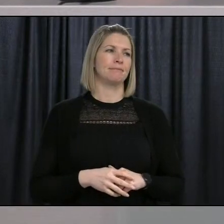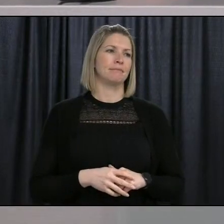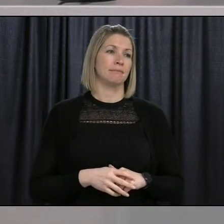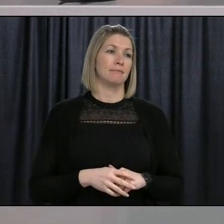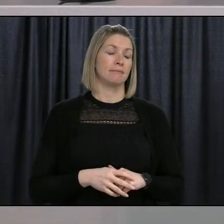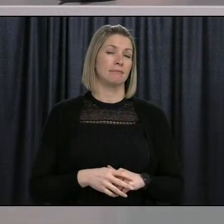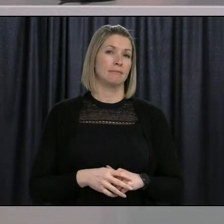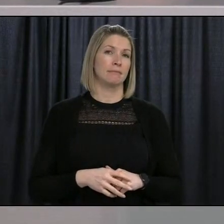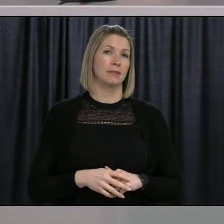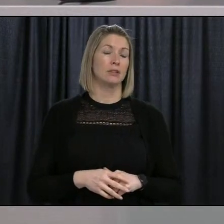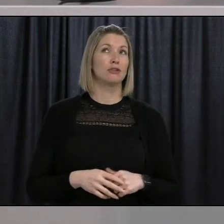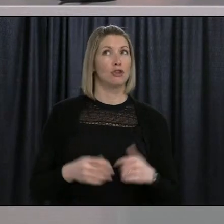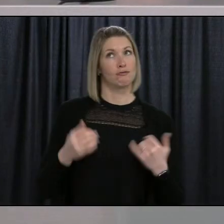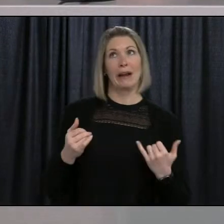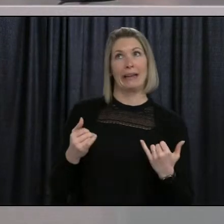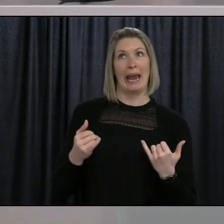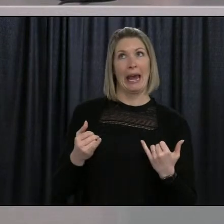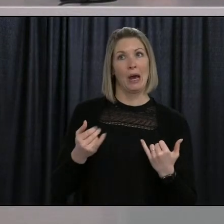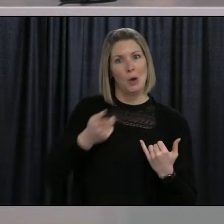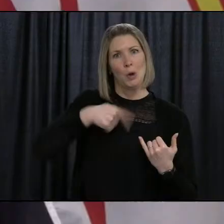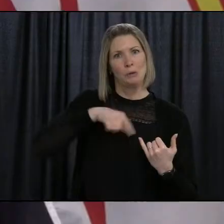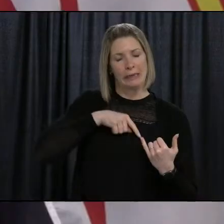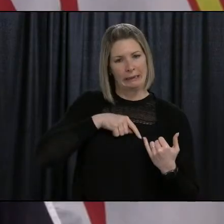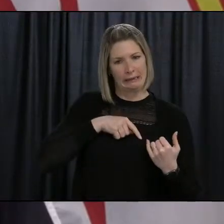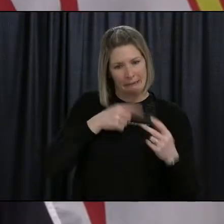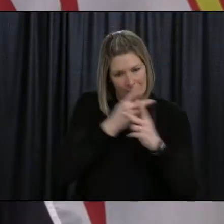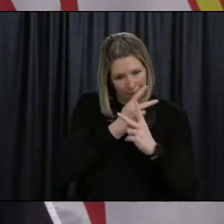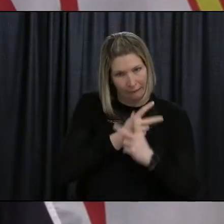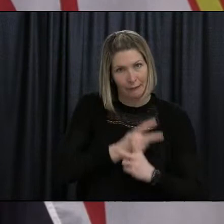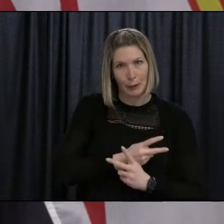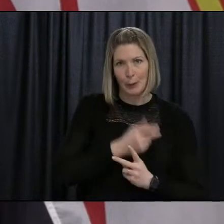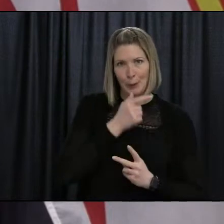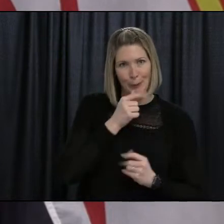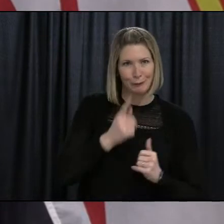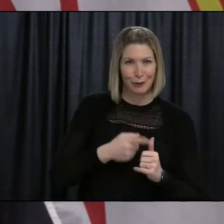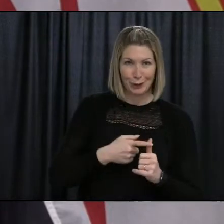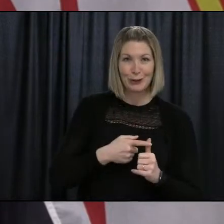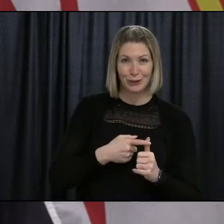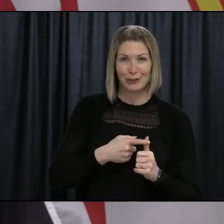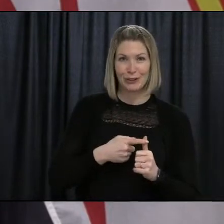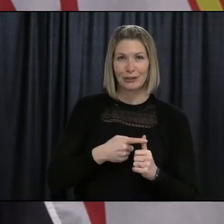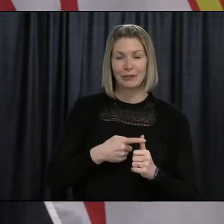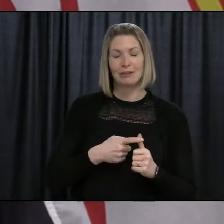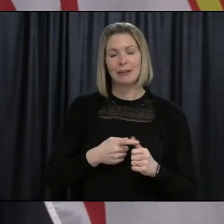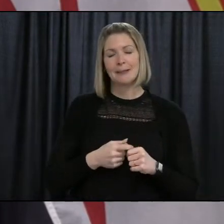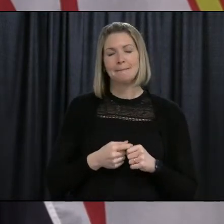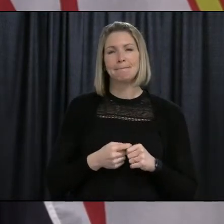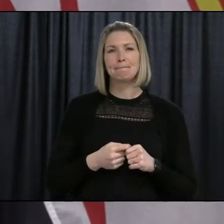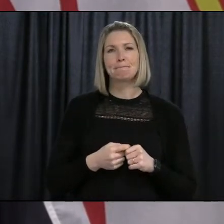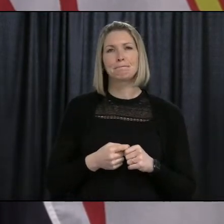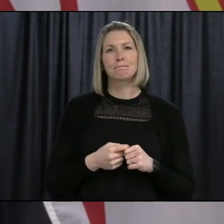So, Peter, we're still working through that right now, and certainly